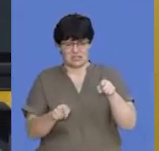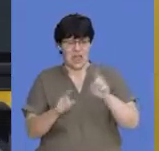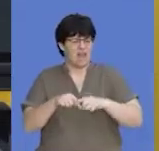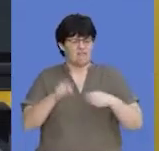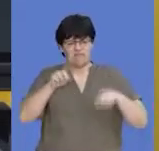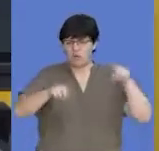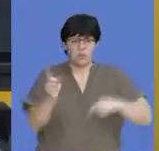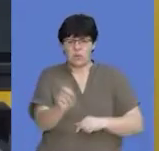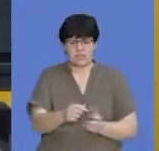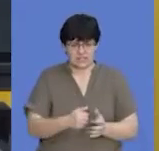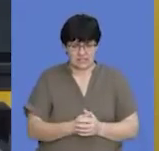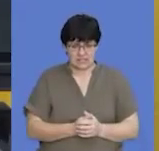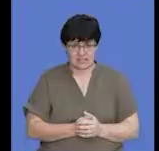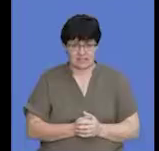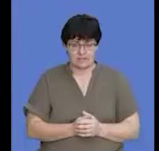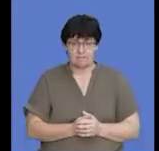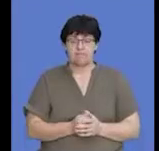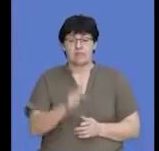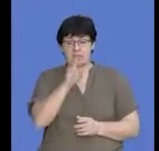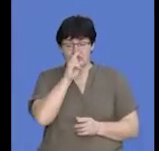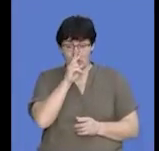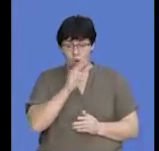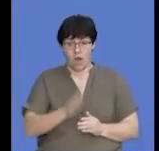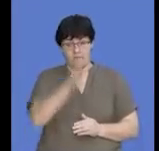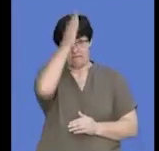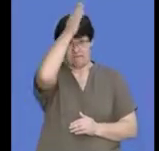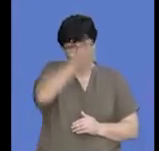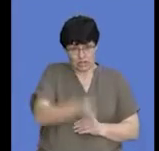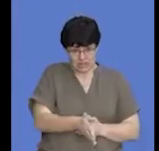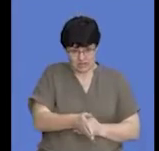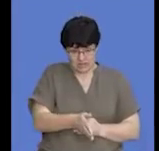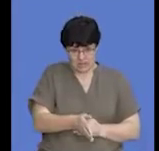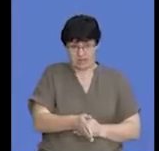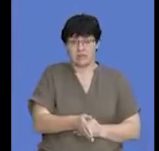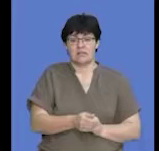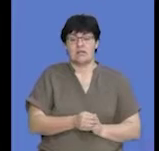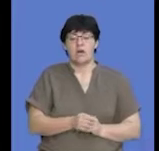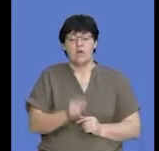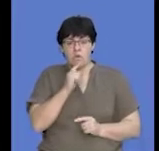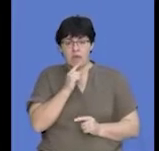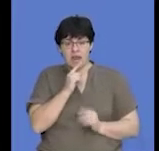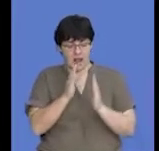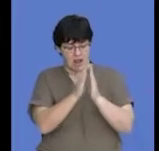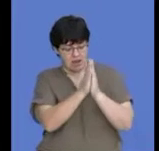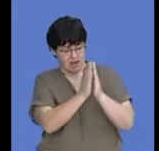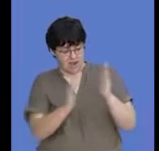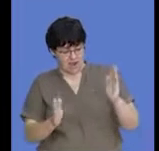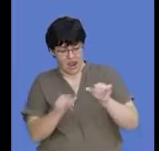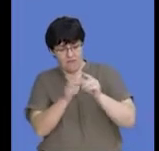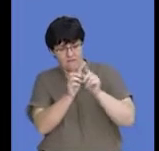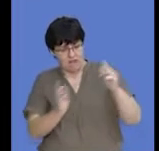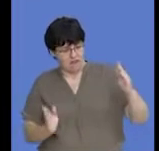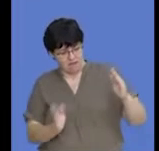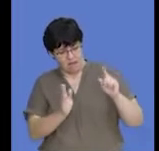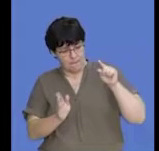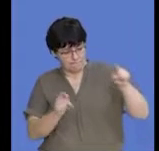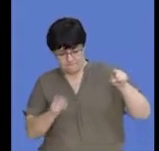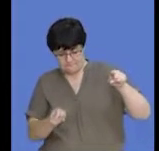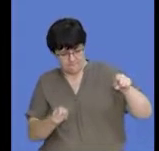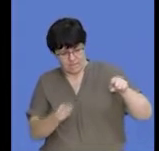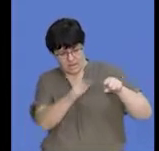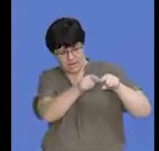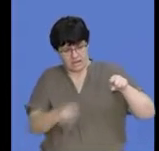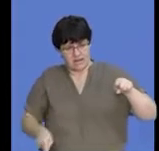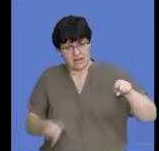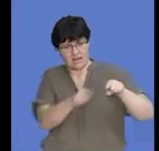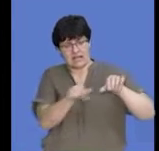variables? So, when it comes to the vertical interval, we are talking to the distance between the 2 points.